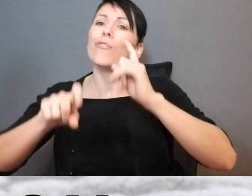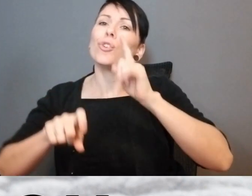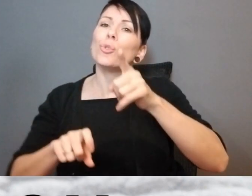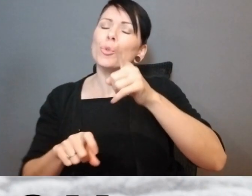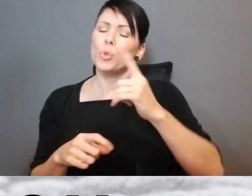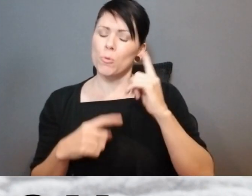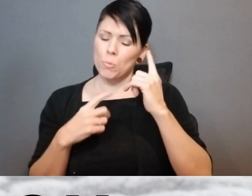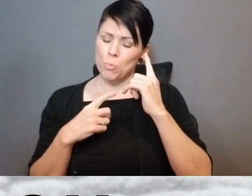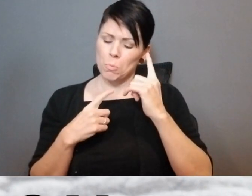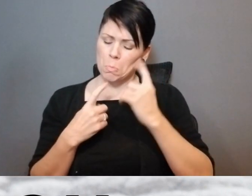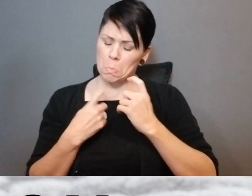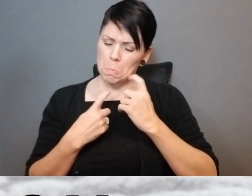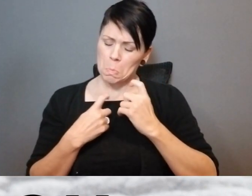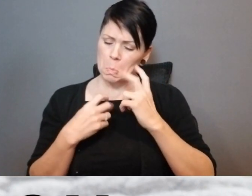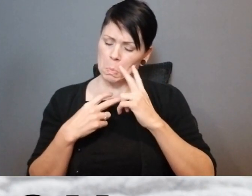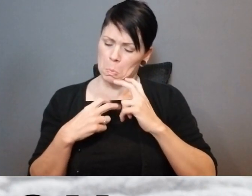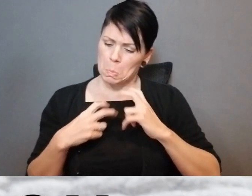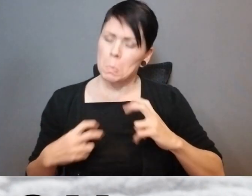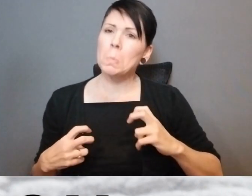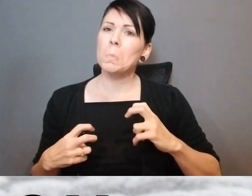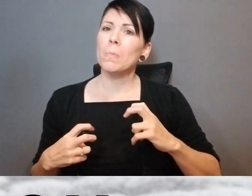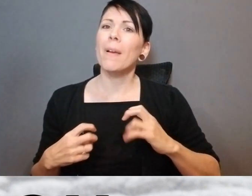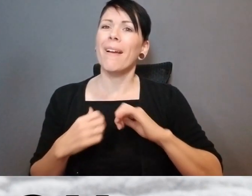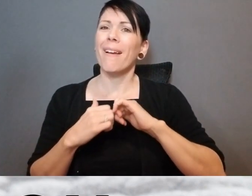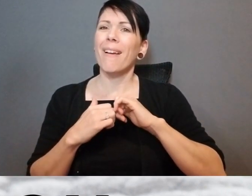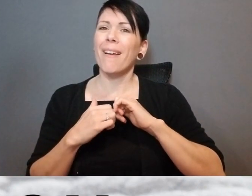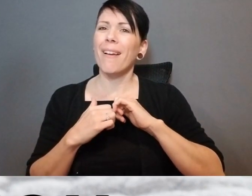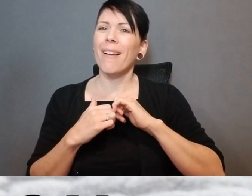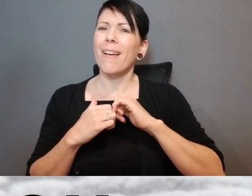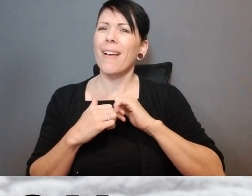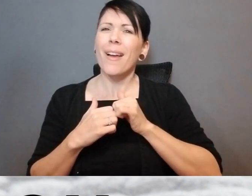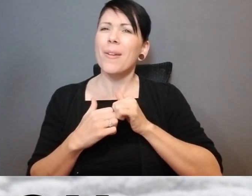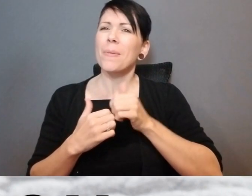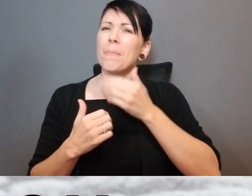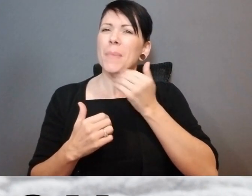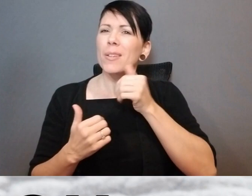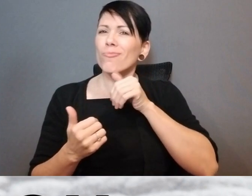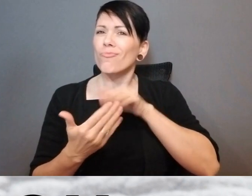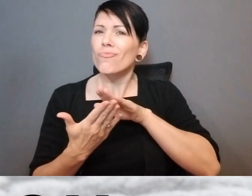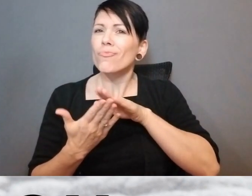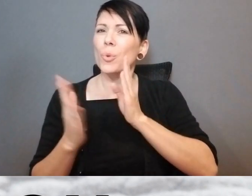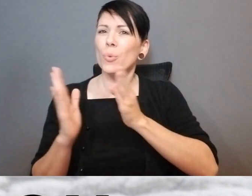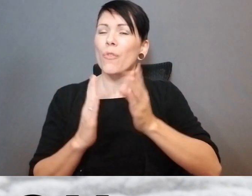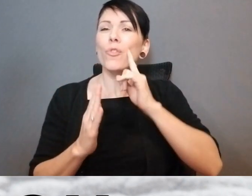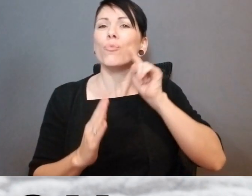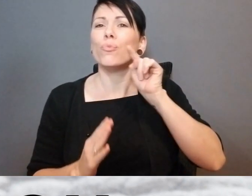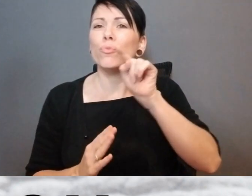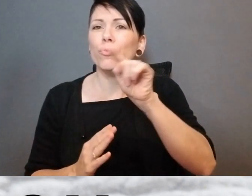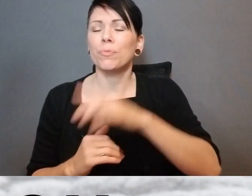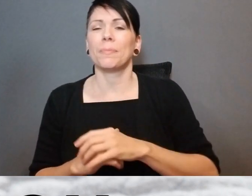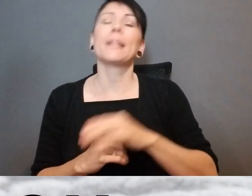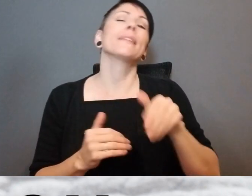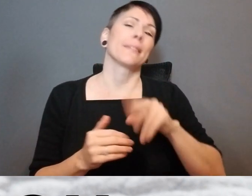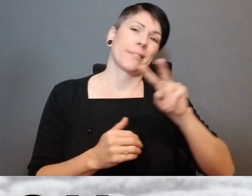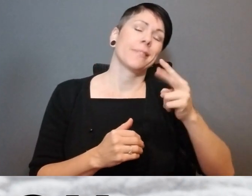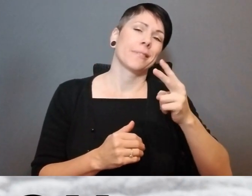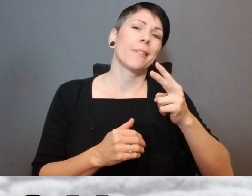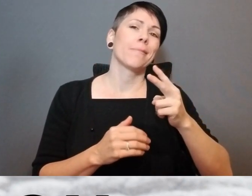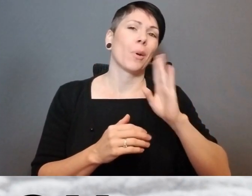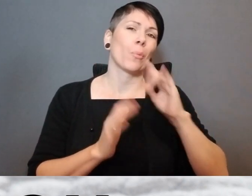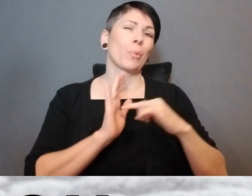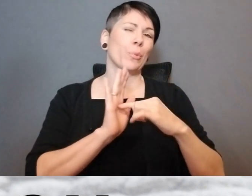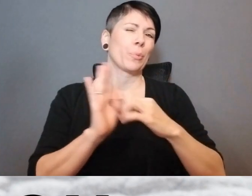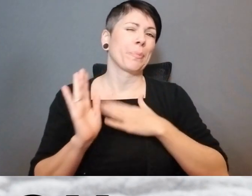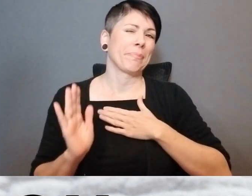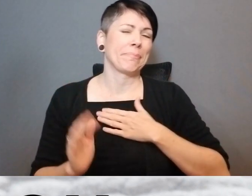help guide you to figure out what will work best for you and organize it in a way that works for you. Then in the second video, yes, I will gladly share